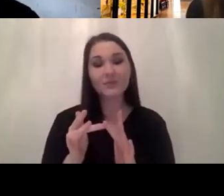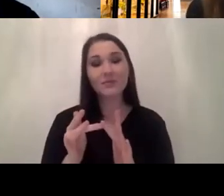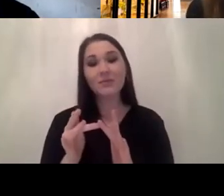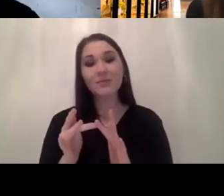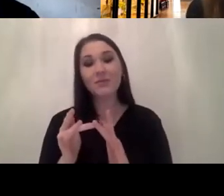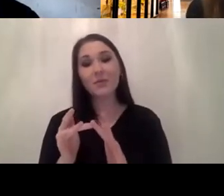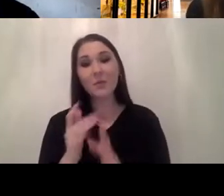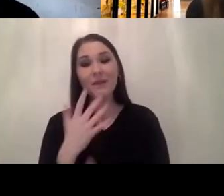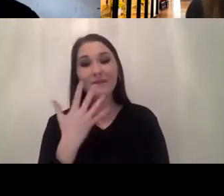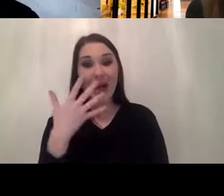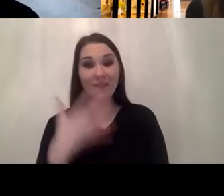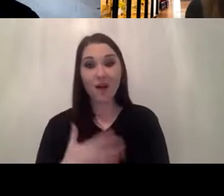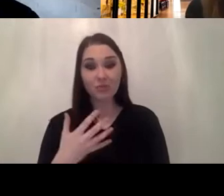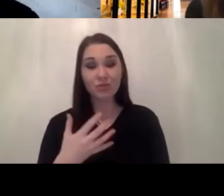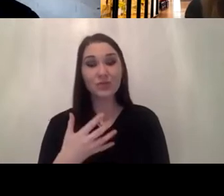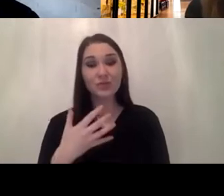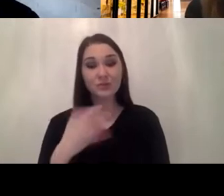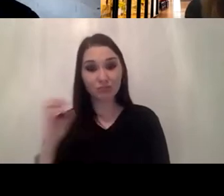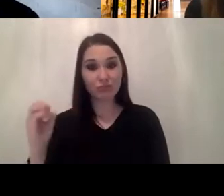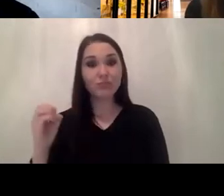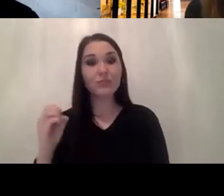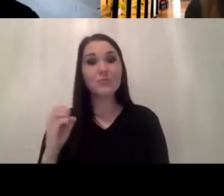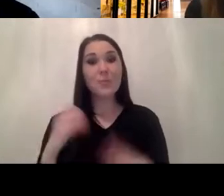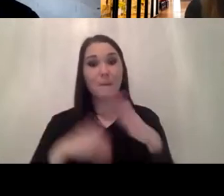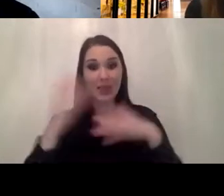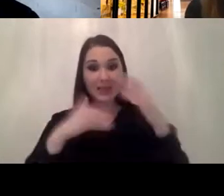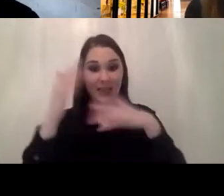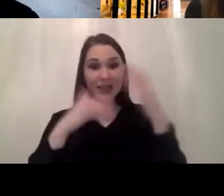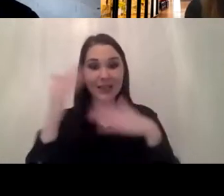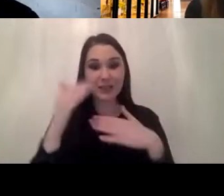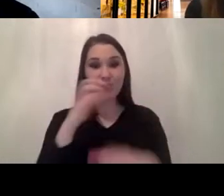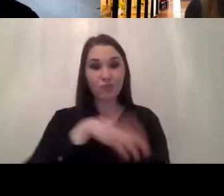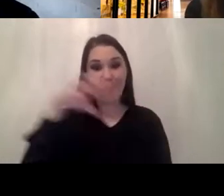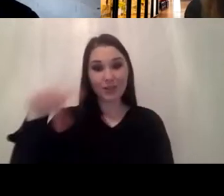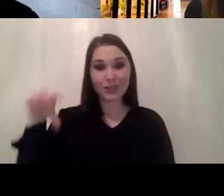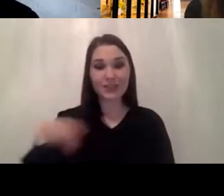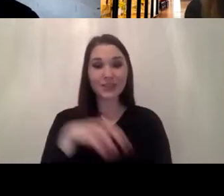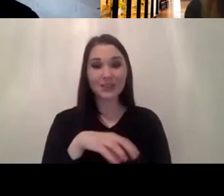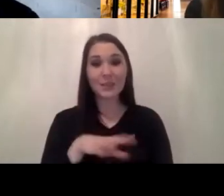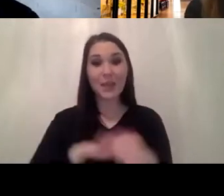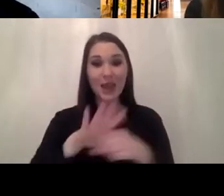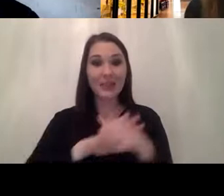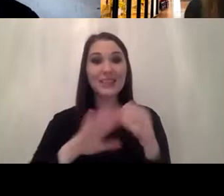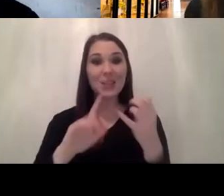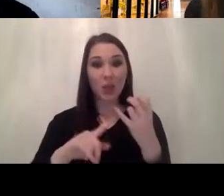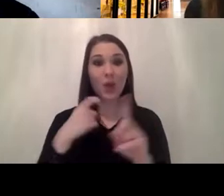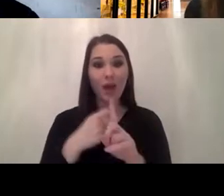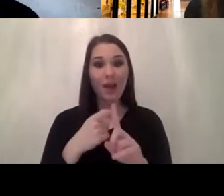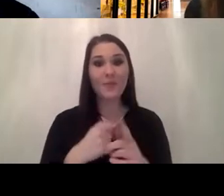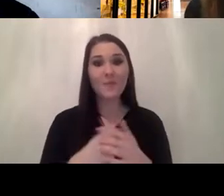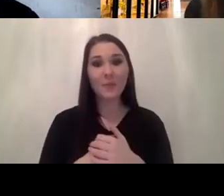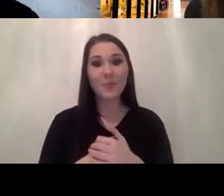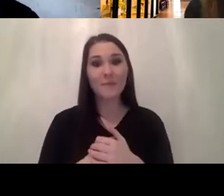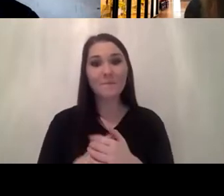about 500 building branches, distribution and manufacturing places in the UK. And over